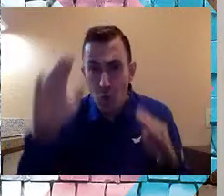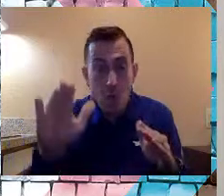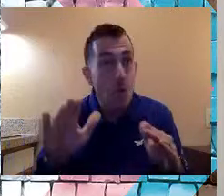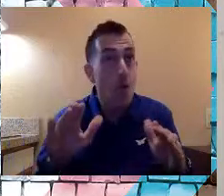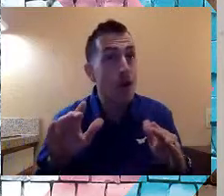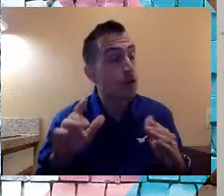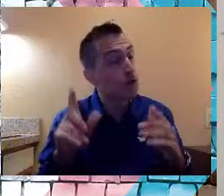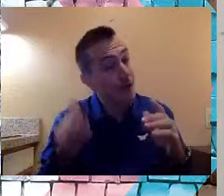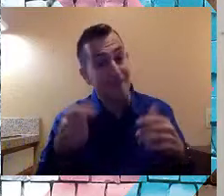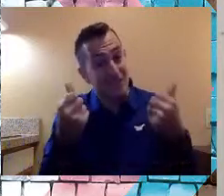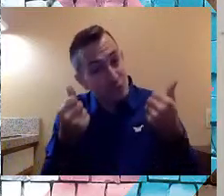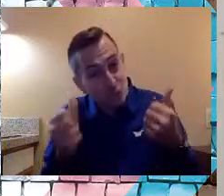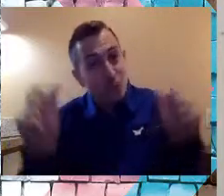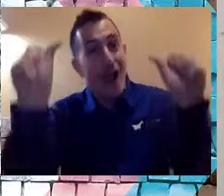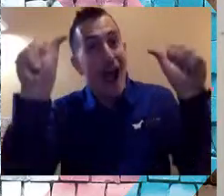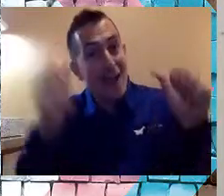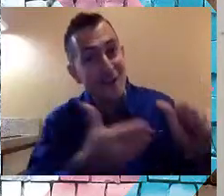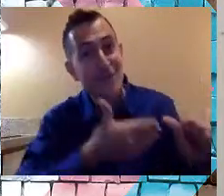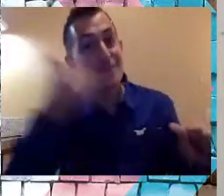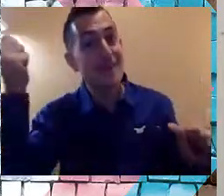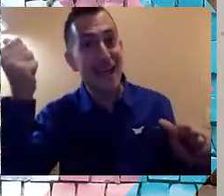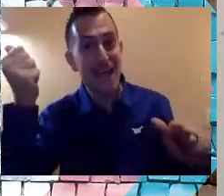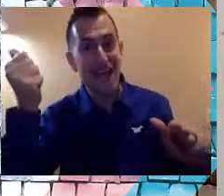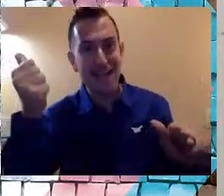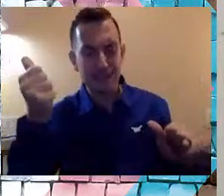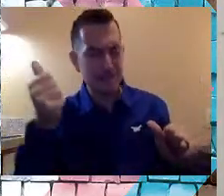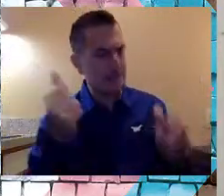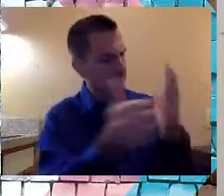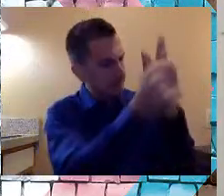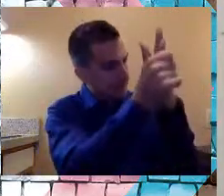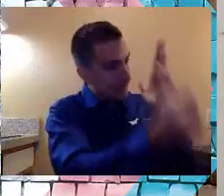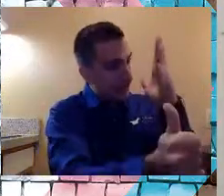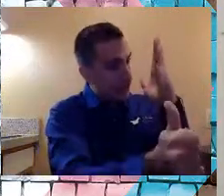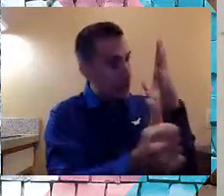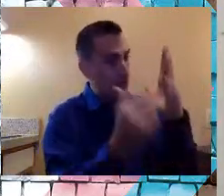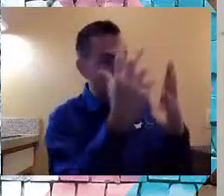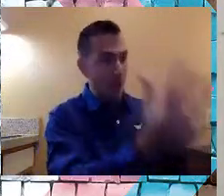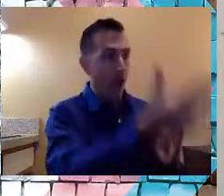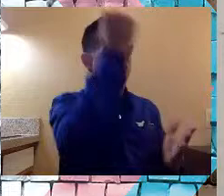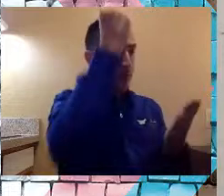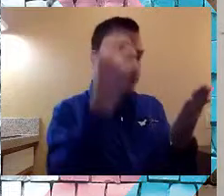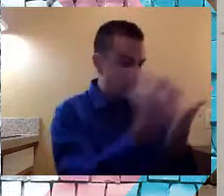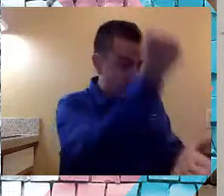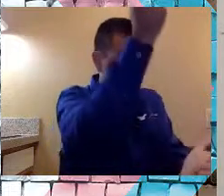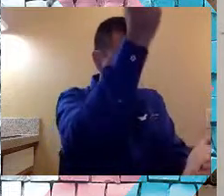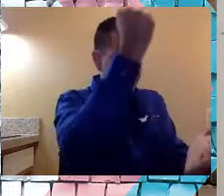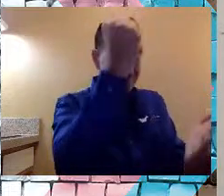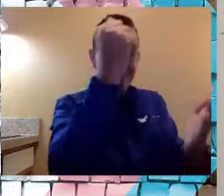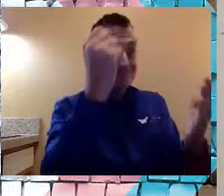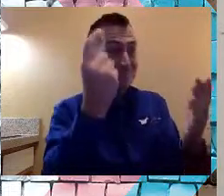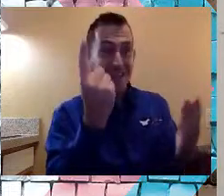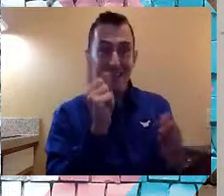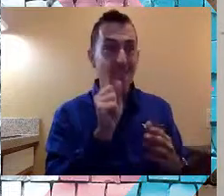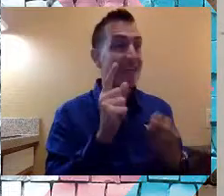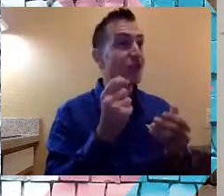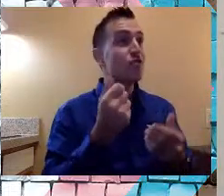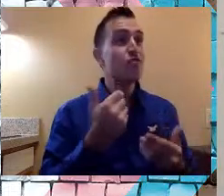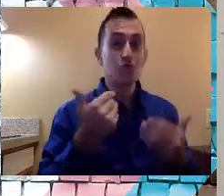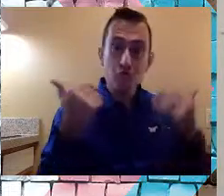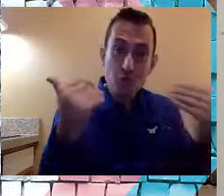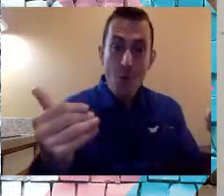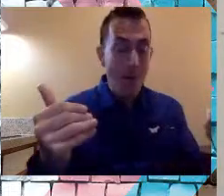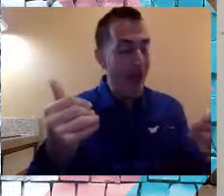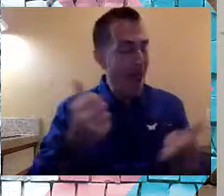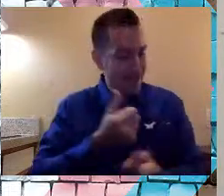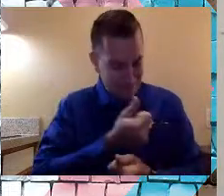your all. So find what you're good at. What you have to give, then go share your